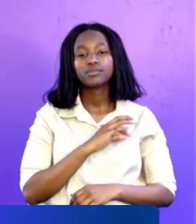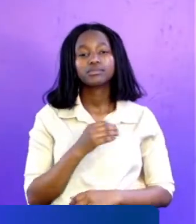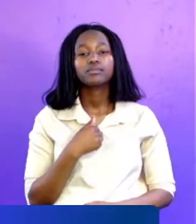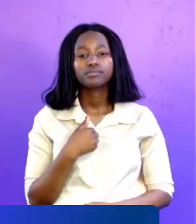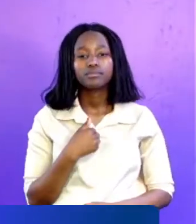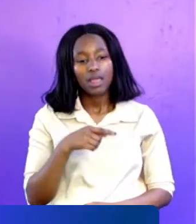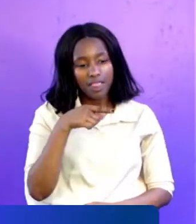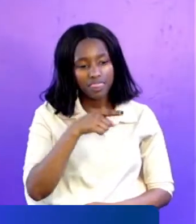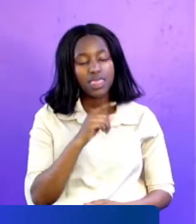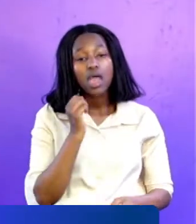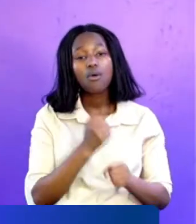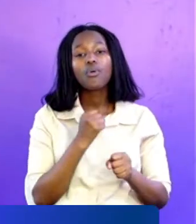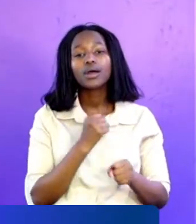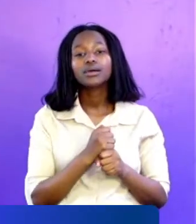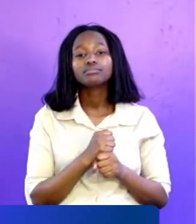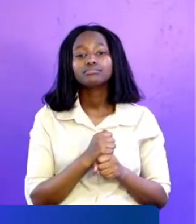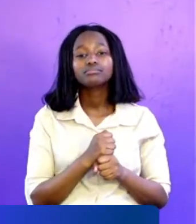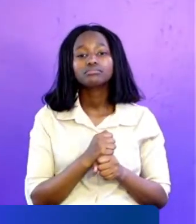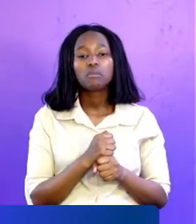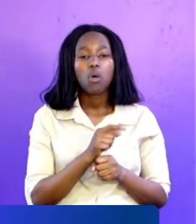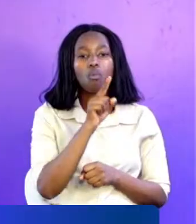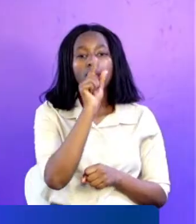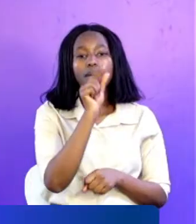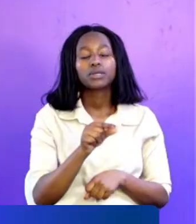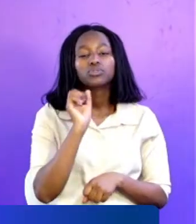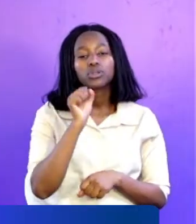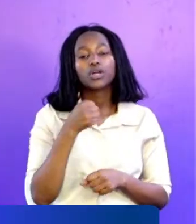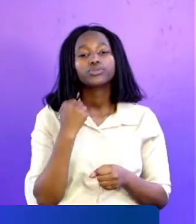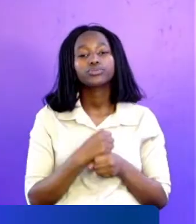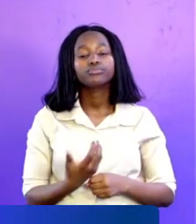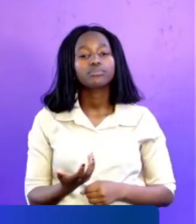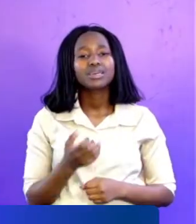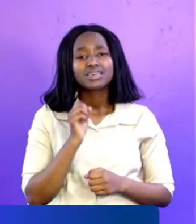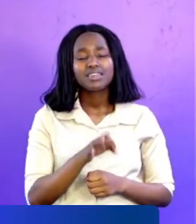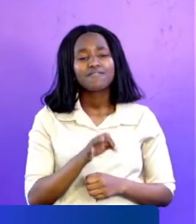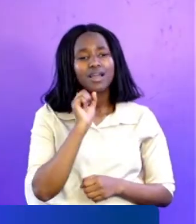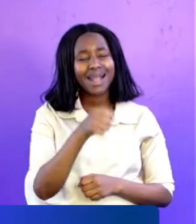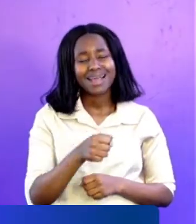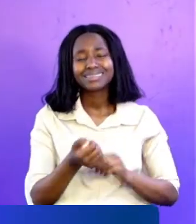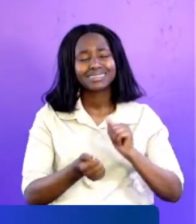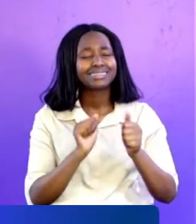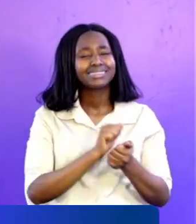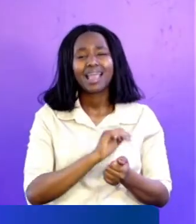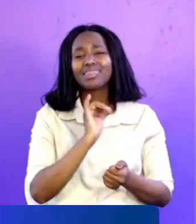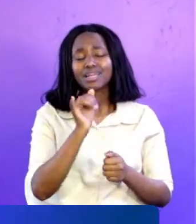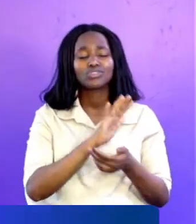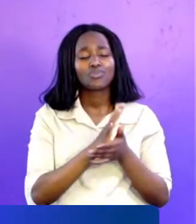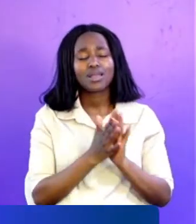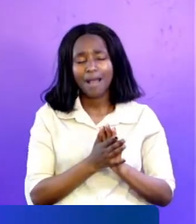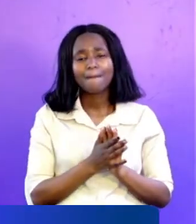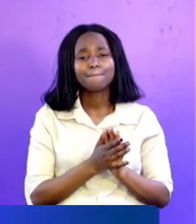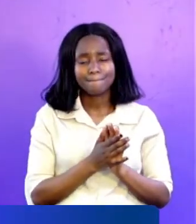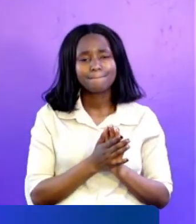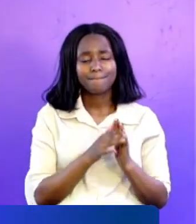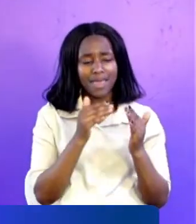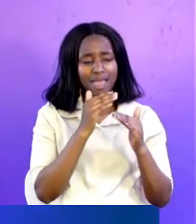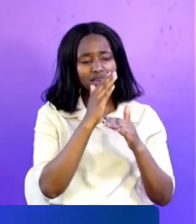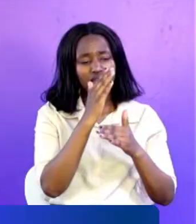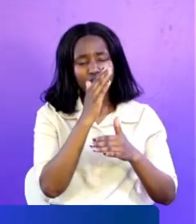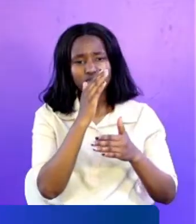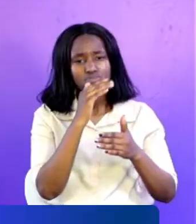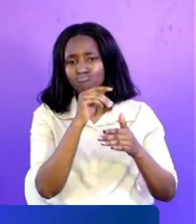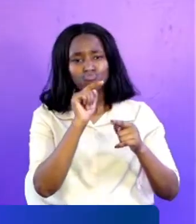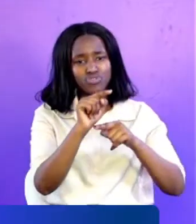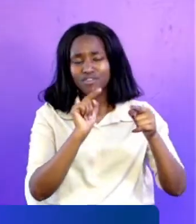doing what can be done by one person. So if you cut that by half, isn't it? Or you even cut them by 3, you